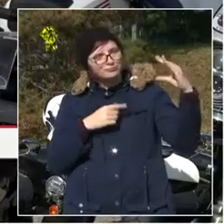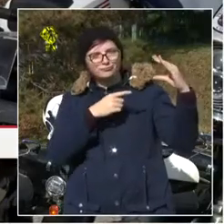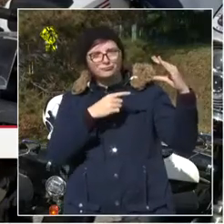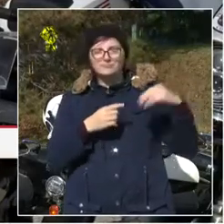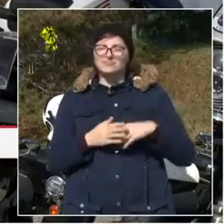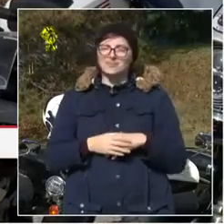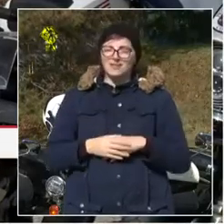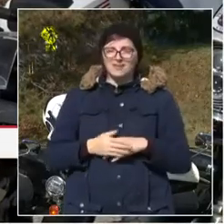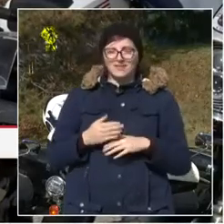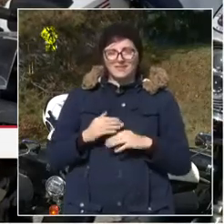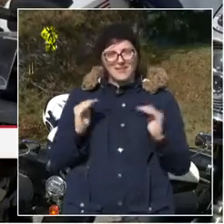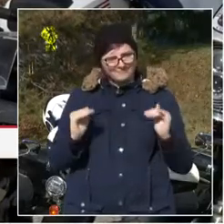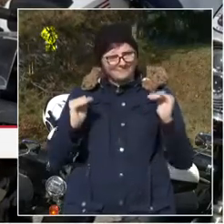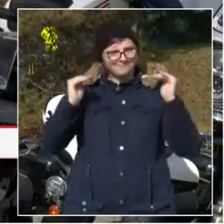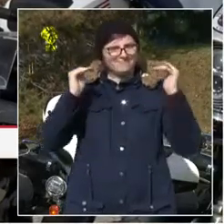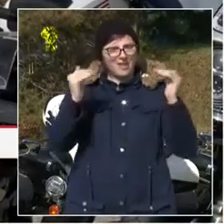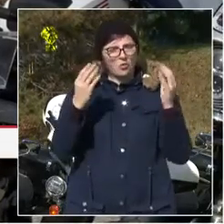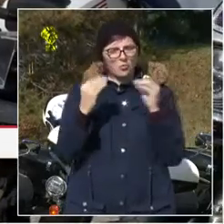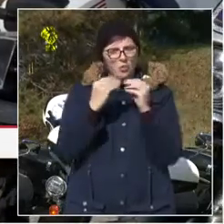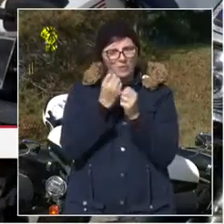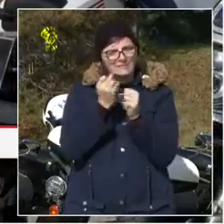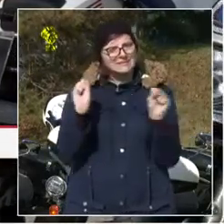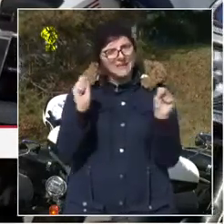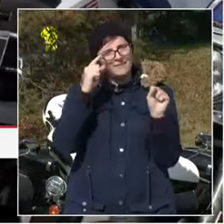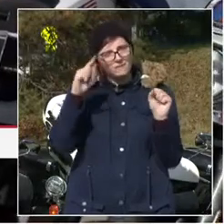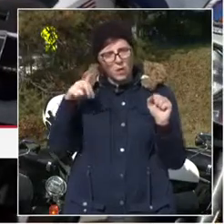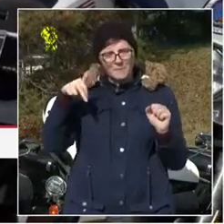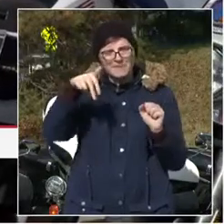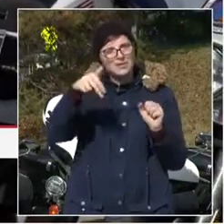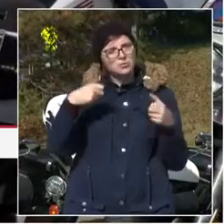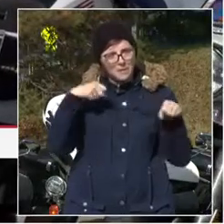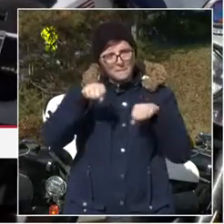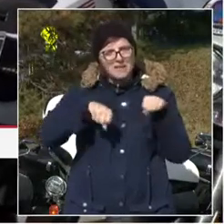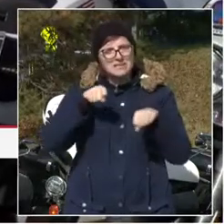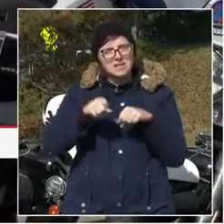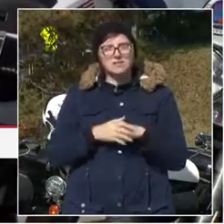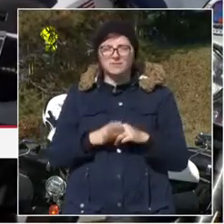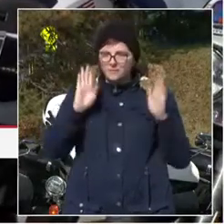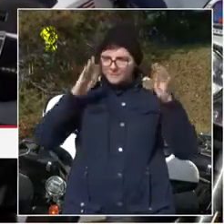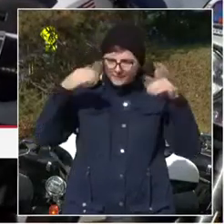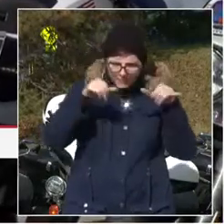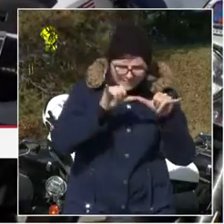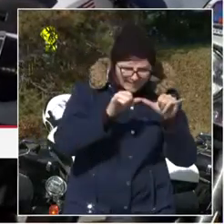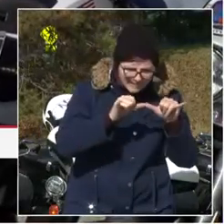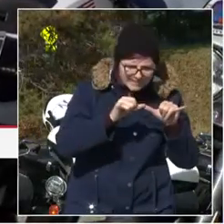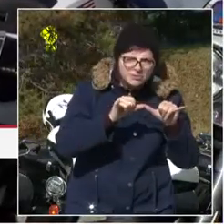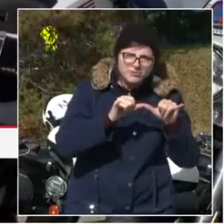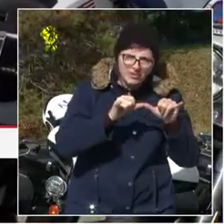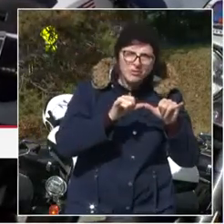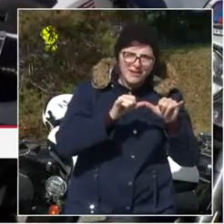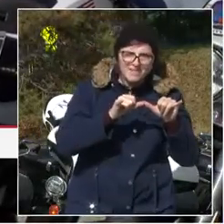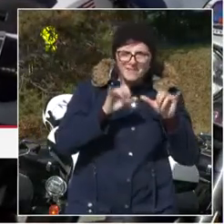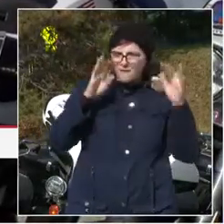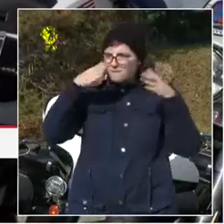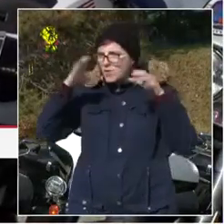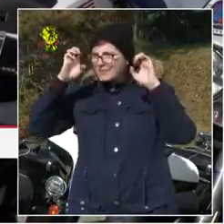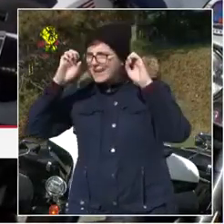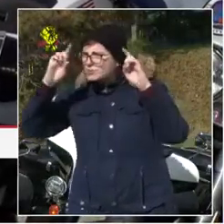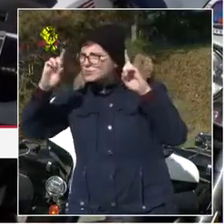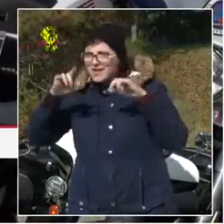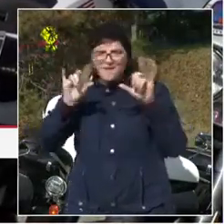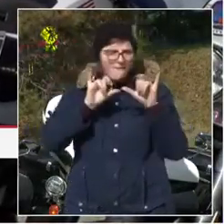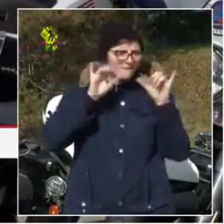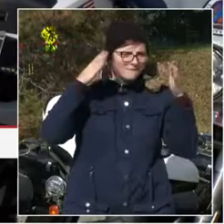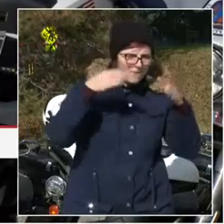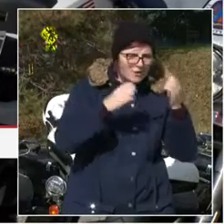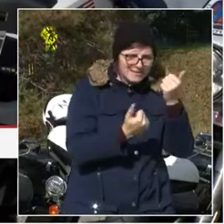more protective space for pedestrians and bicyclists. By putting a focus on engineering, in addition to the education and enforcement aspects